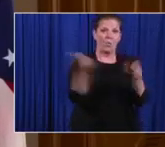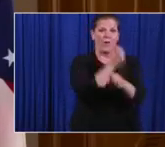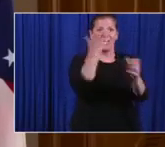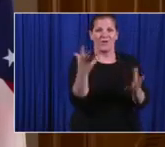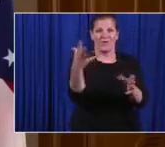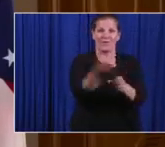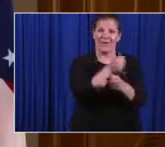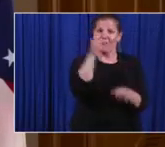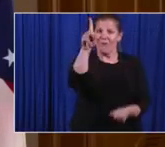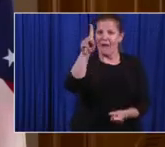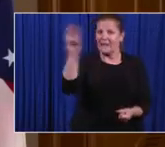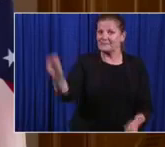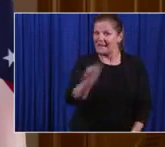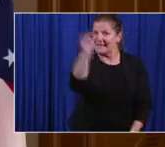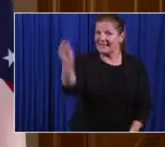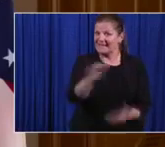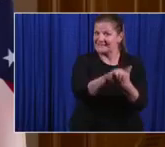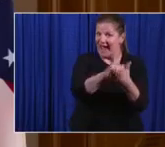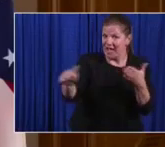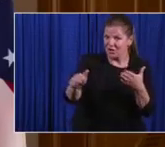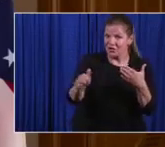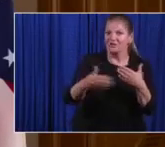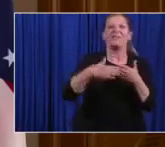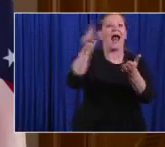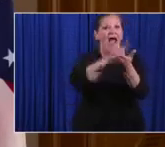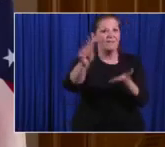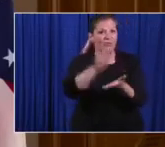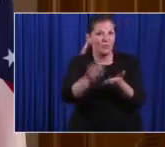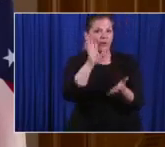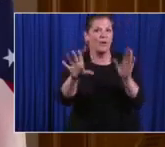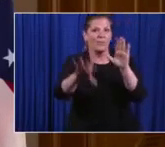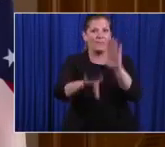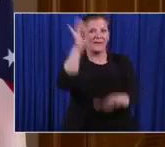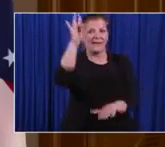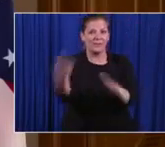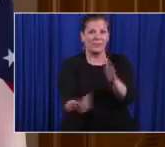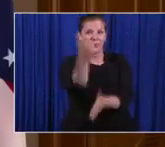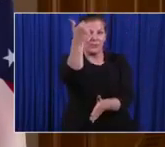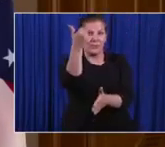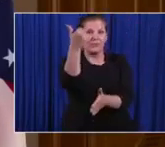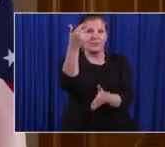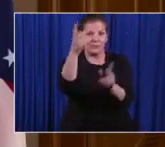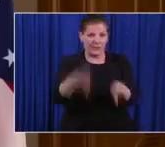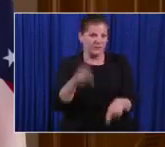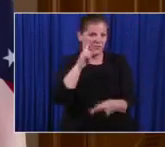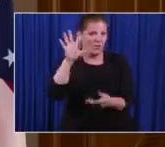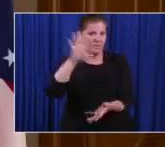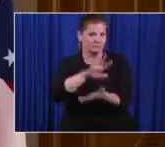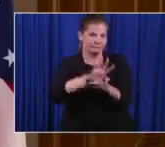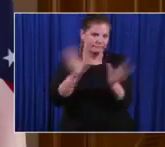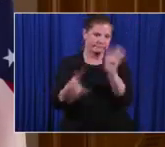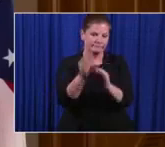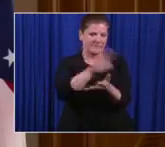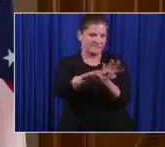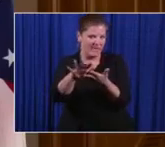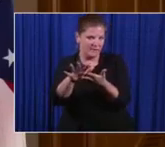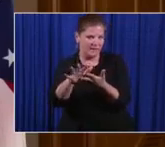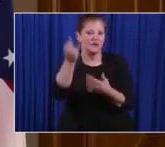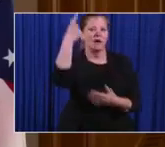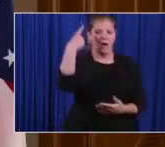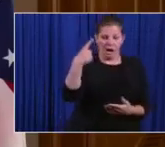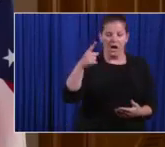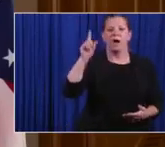All Ohioans 18 years of age and older are eligible. They have to have been vaccinated. Those who have been vaccinated